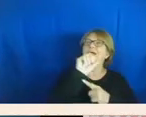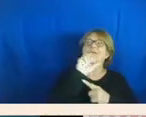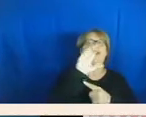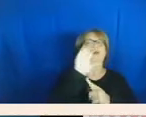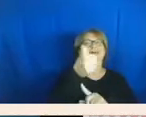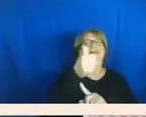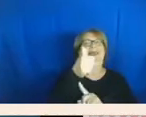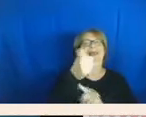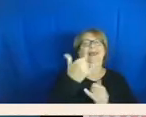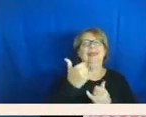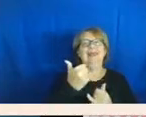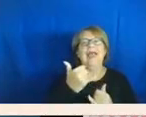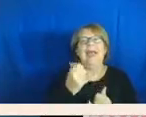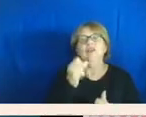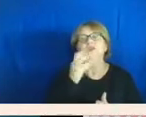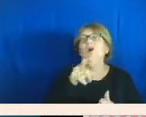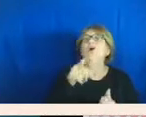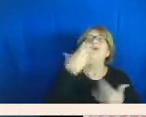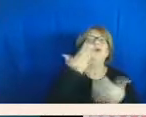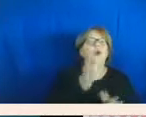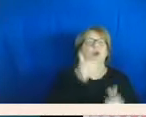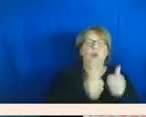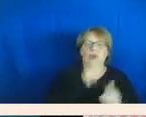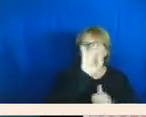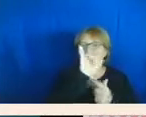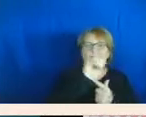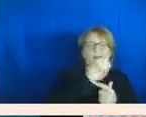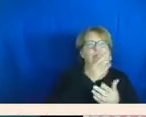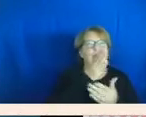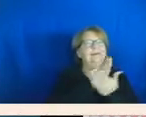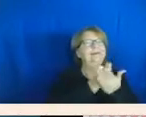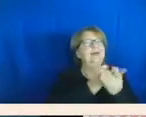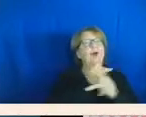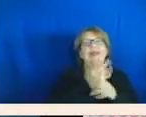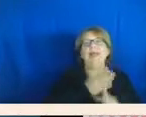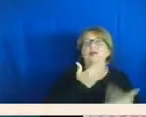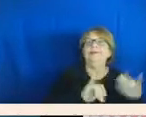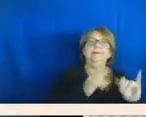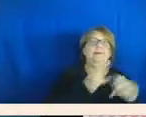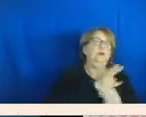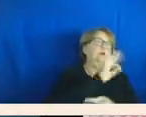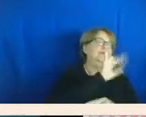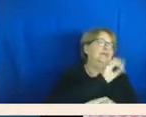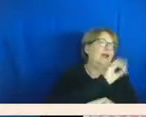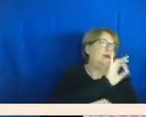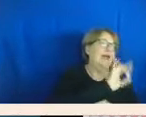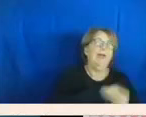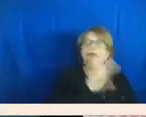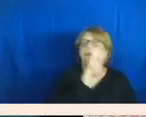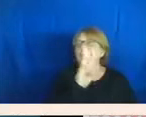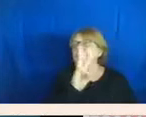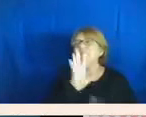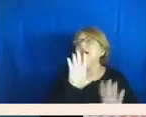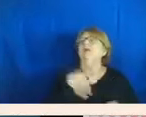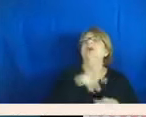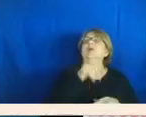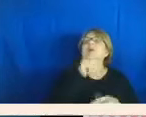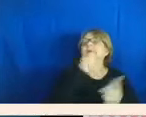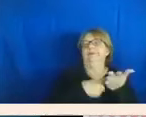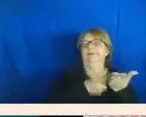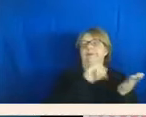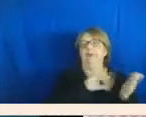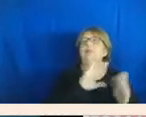don't always know which FICO. Like some lenders might still be on FICO 8 or FICO 6, but we're not going to get into all of that. But just know that there are